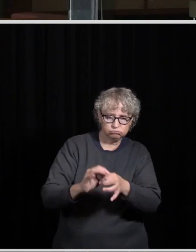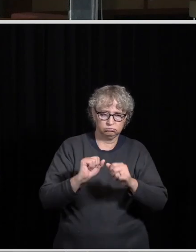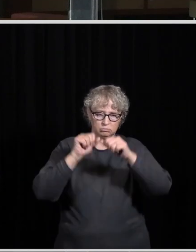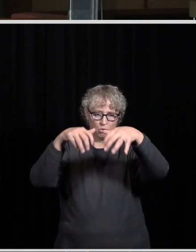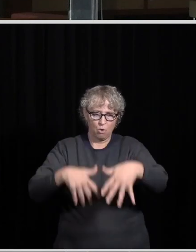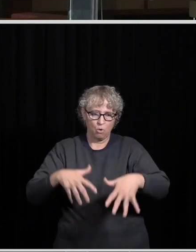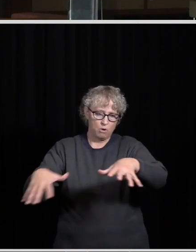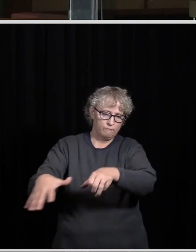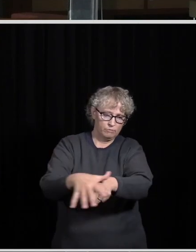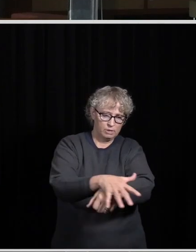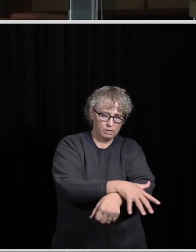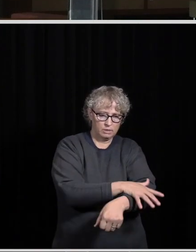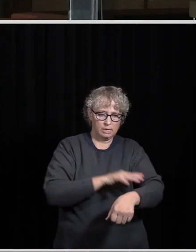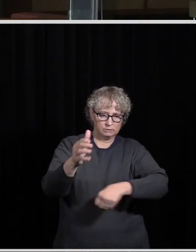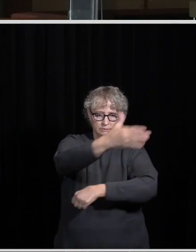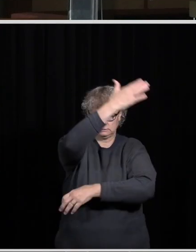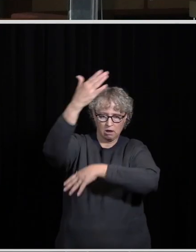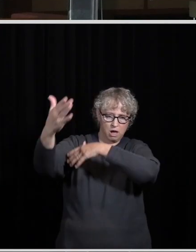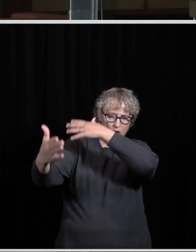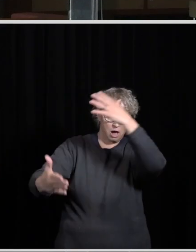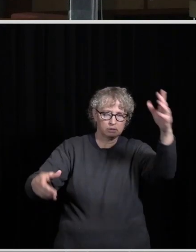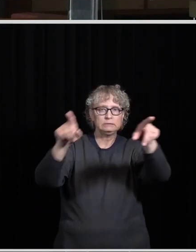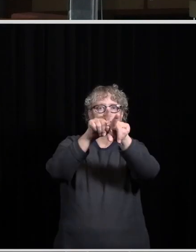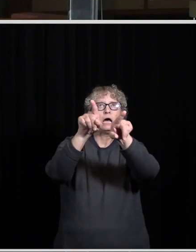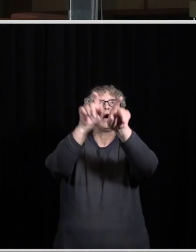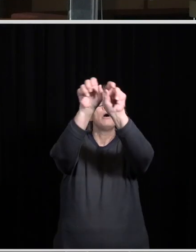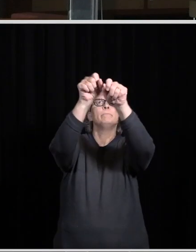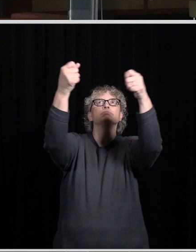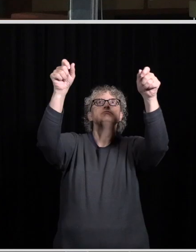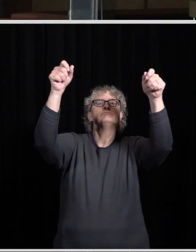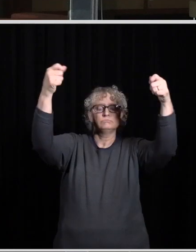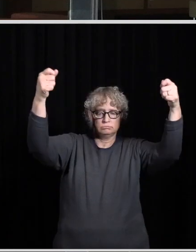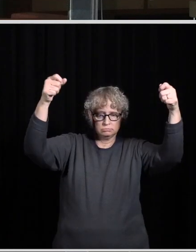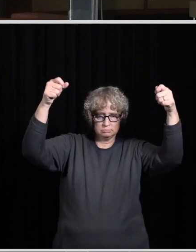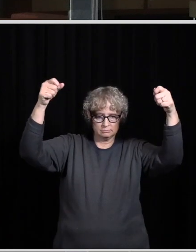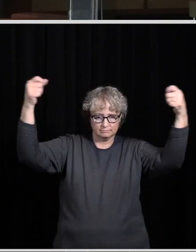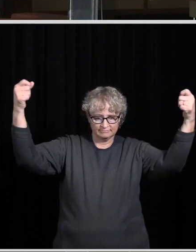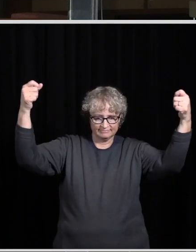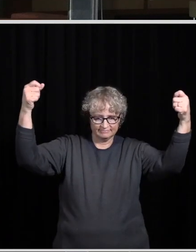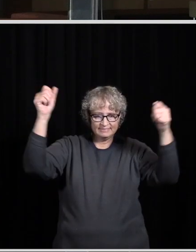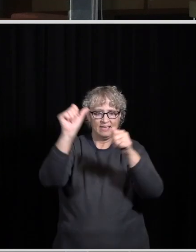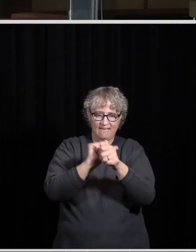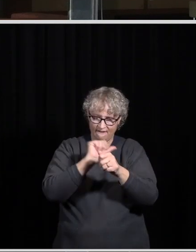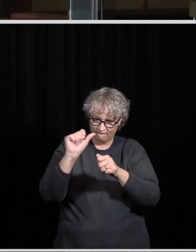and were the skies of parchment made, were